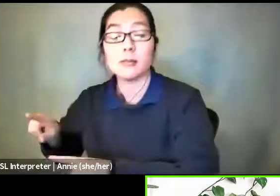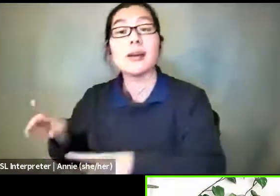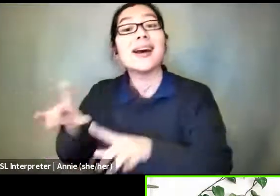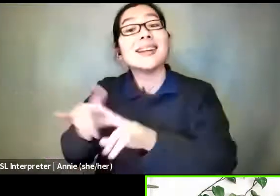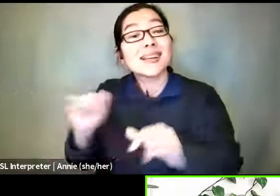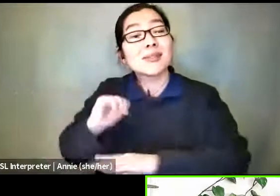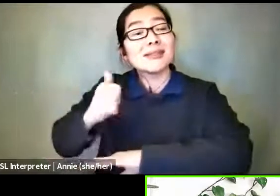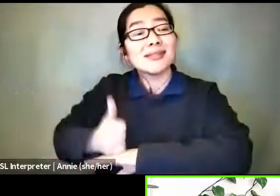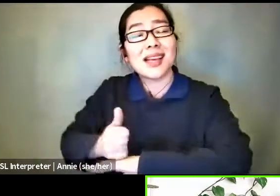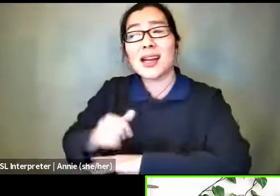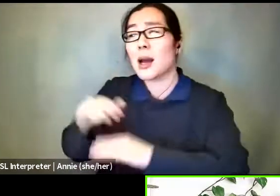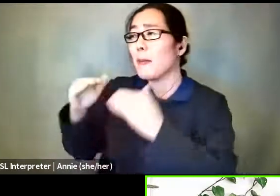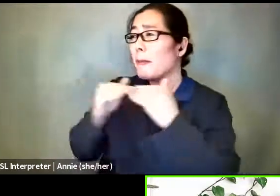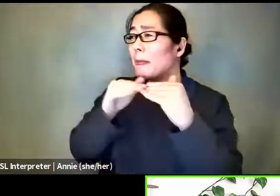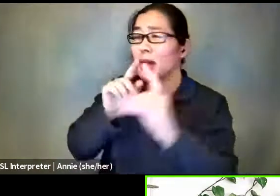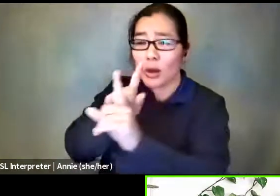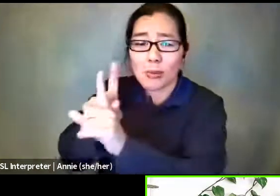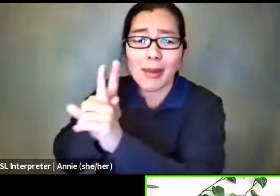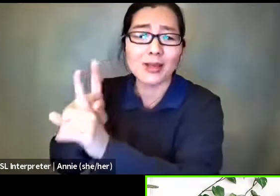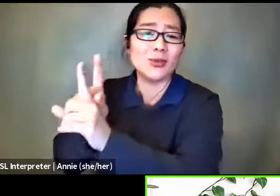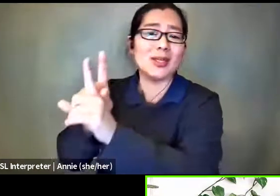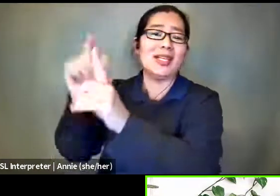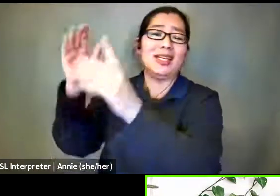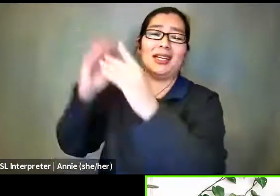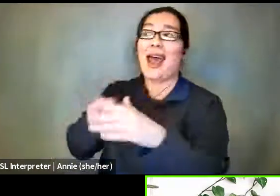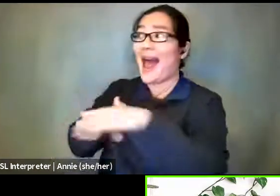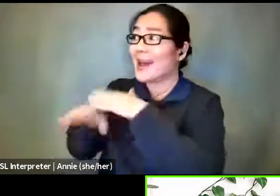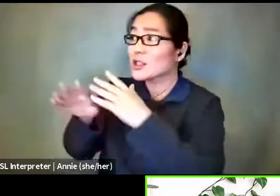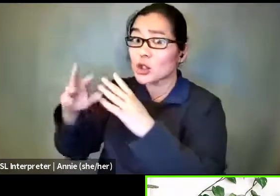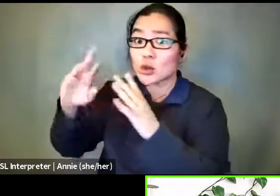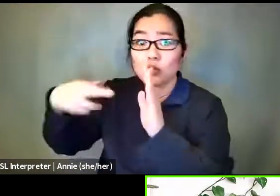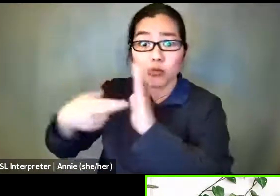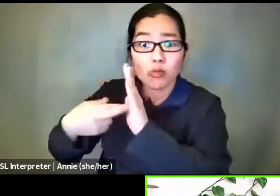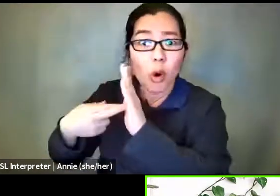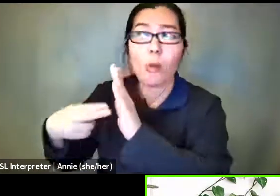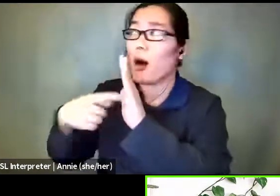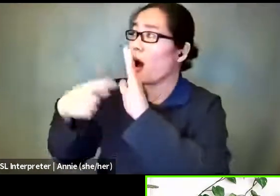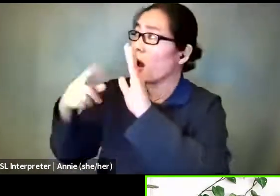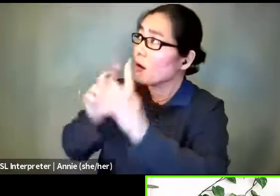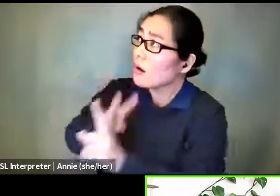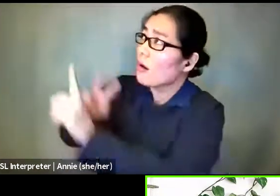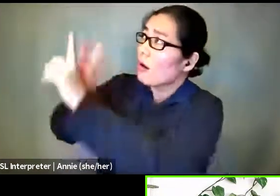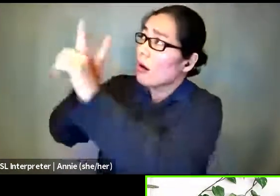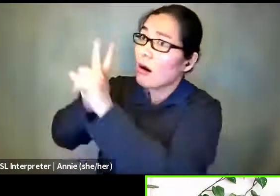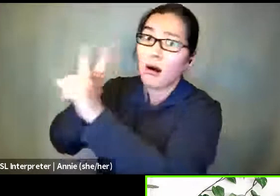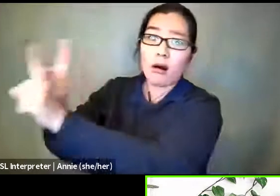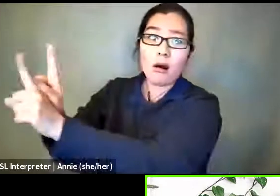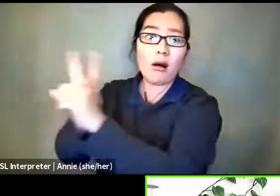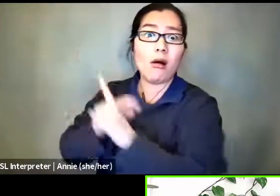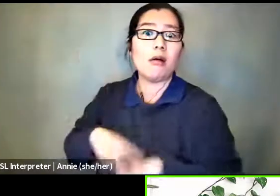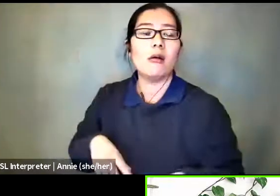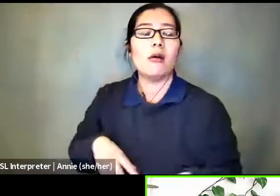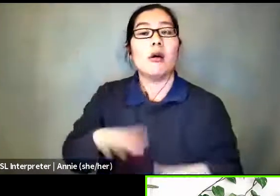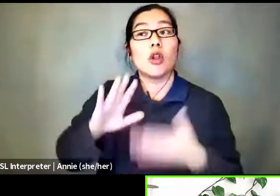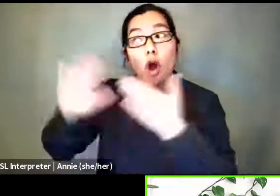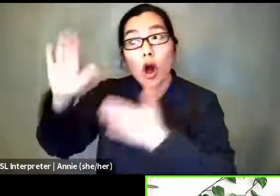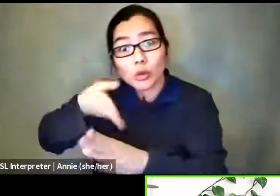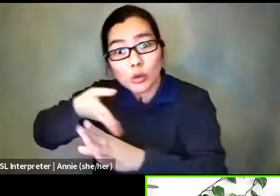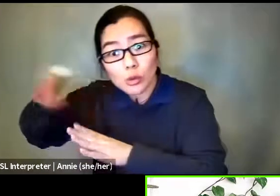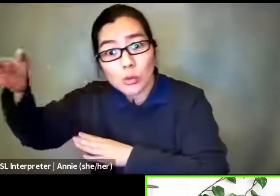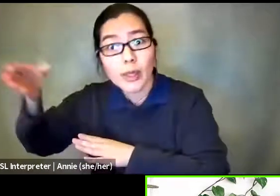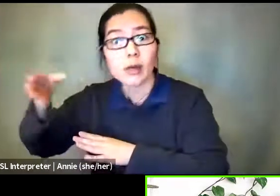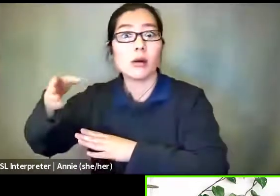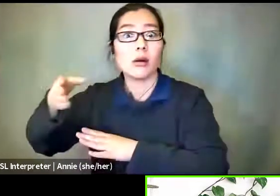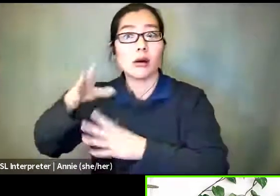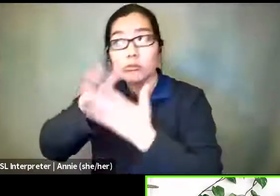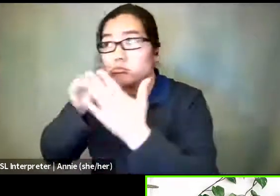near peer mentoring, access to role models, the college and career components that we want our girls to have as well.